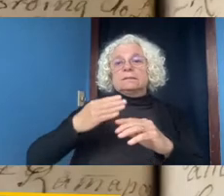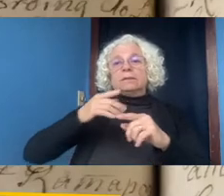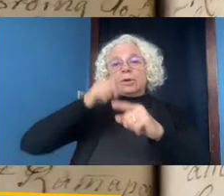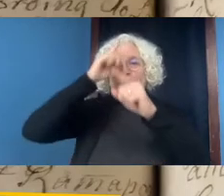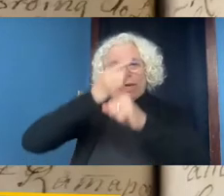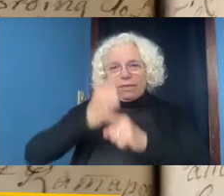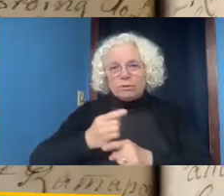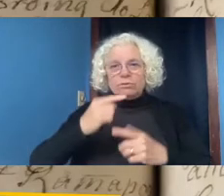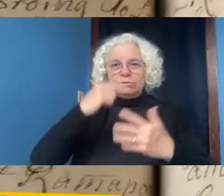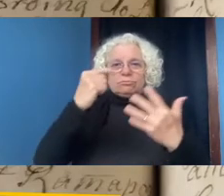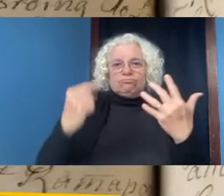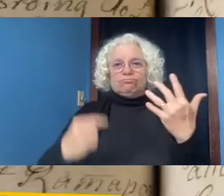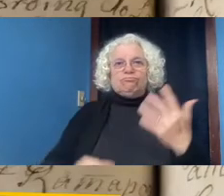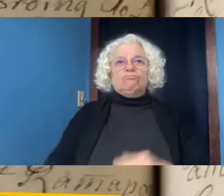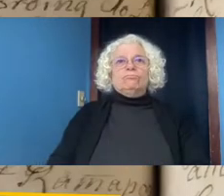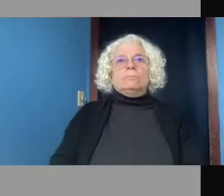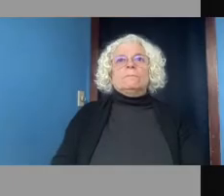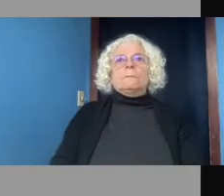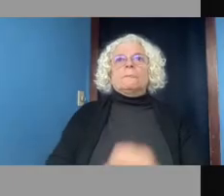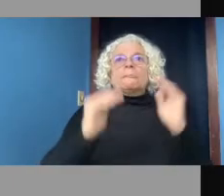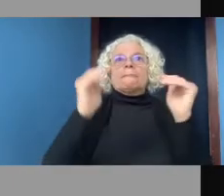Next slide.